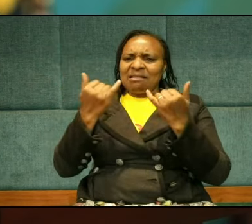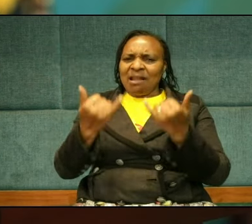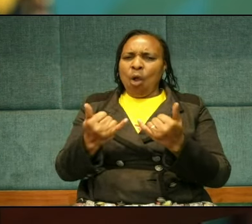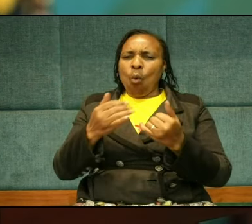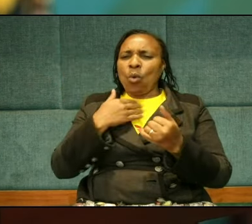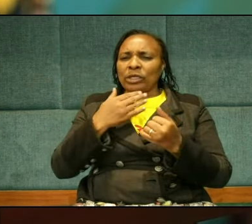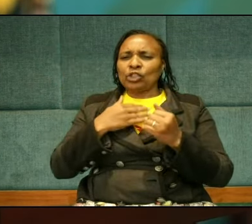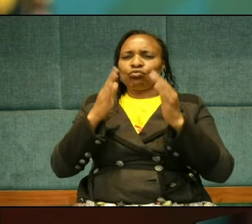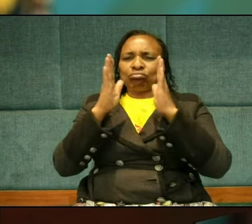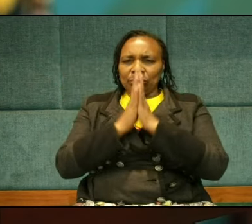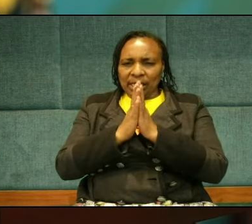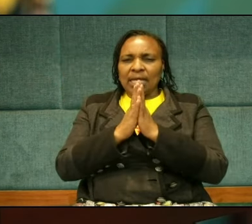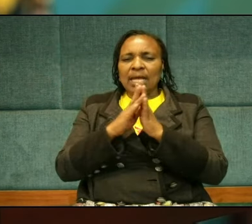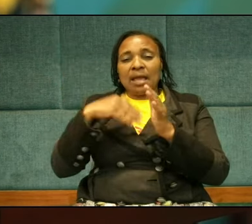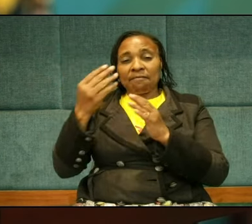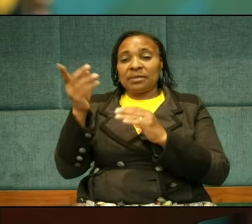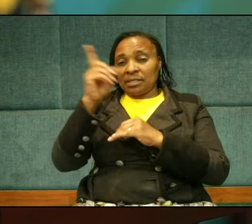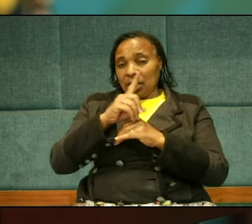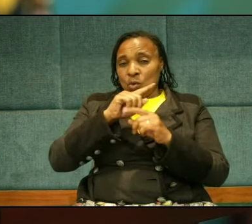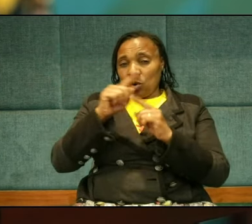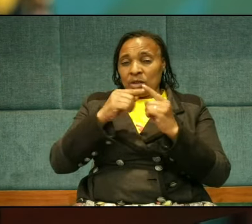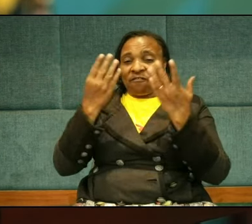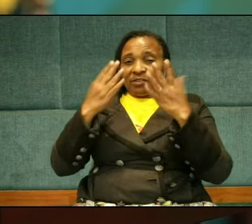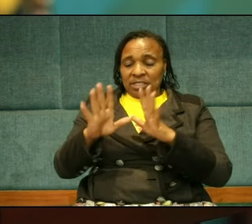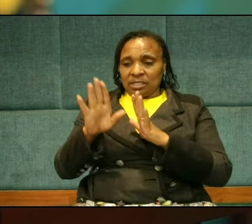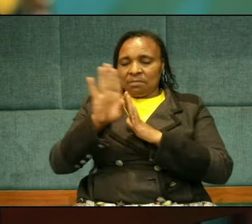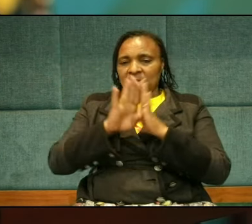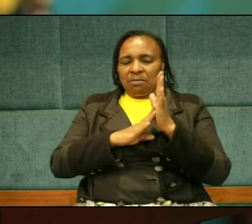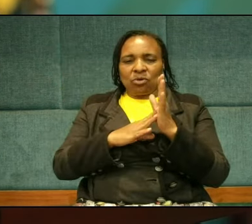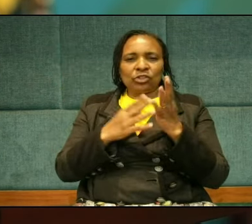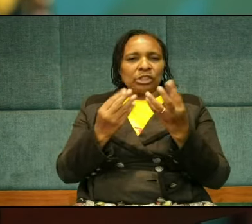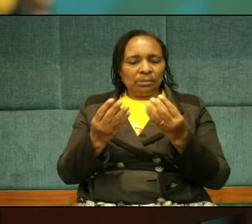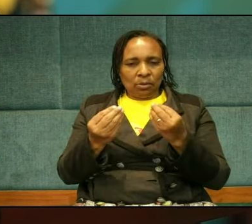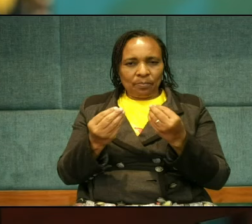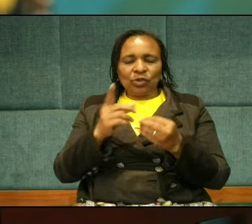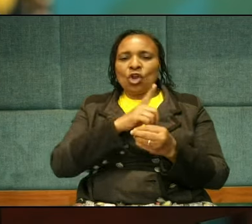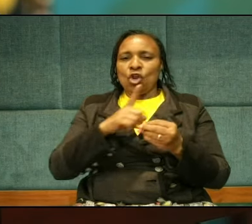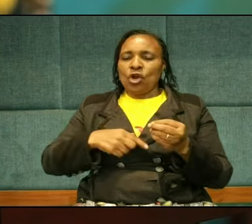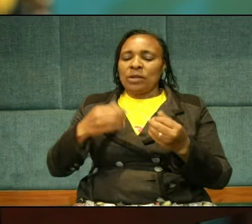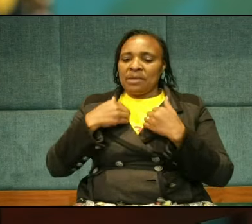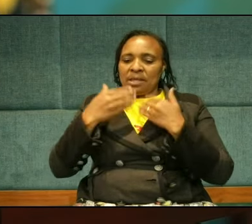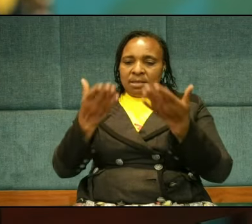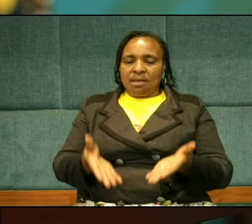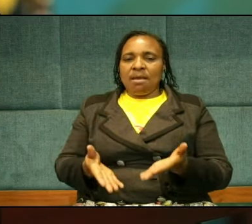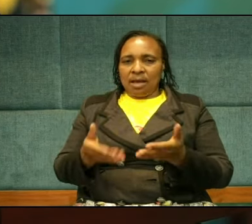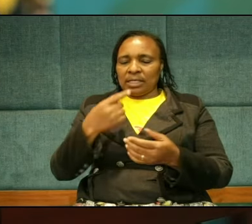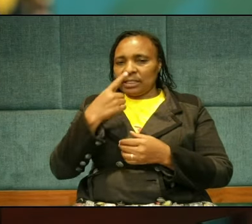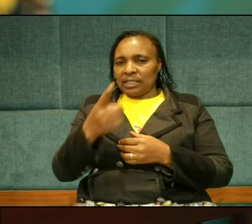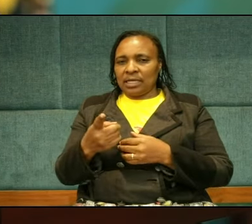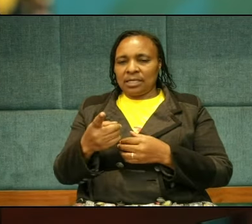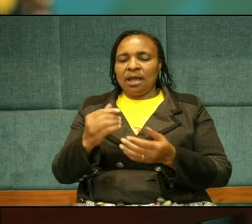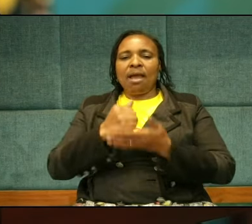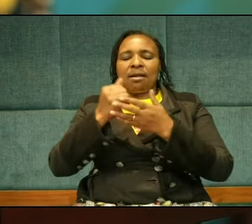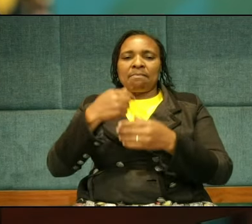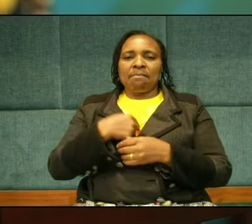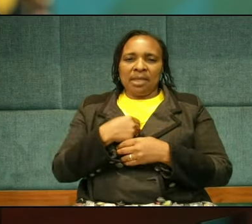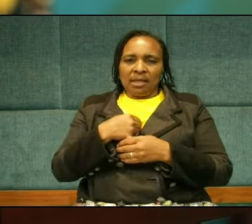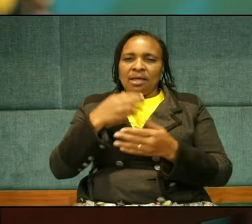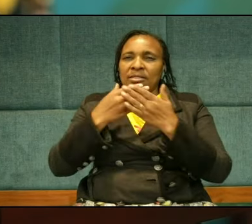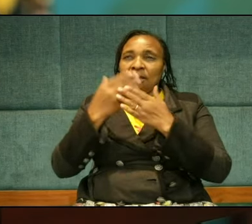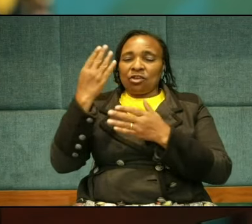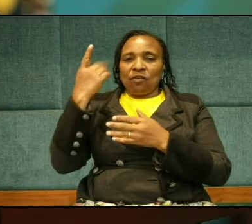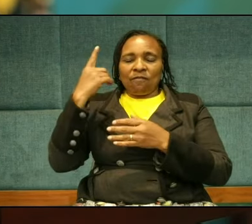when they finished reading his Bible. His first prayer was simple. "Lord, I am here," he said. "Help me.